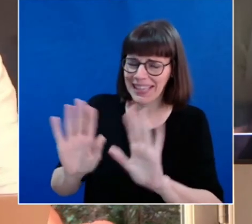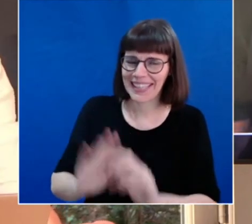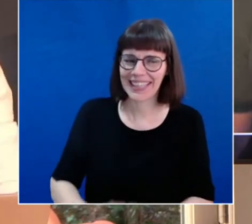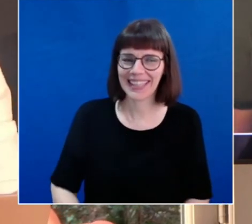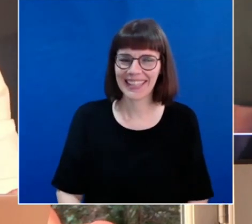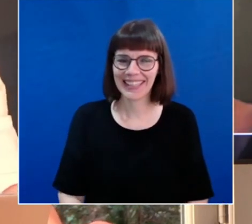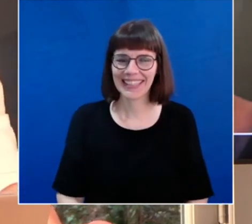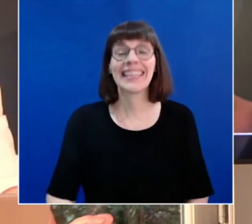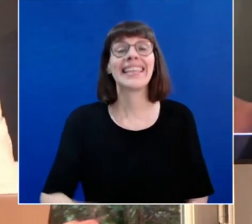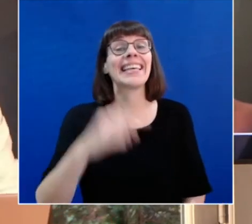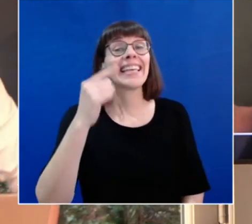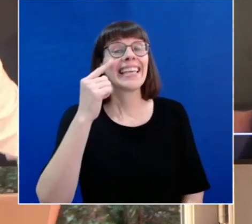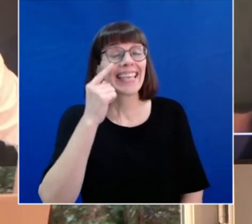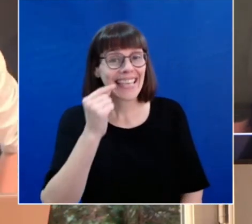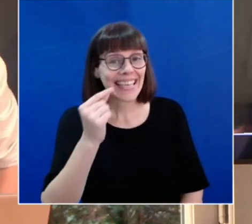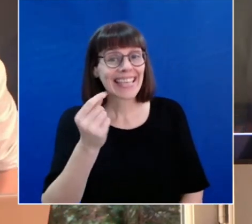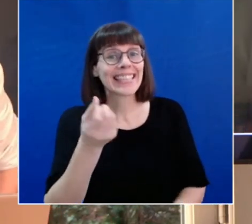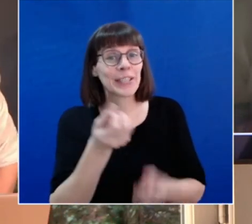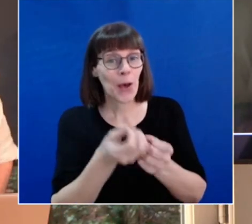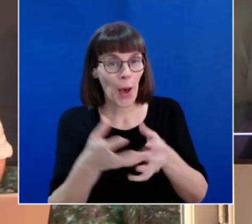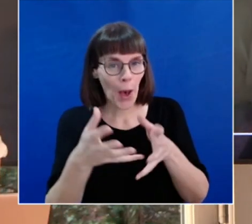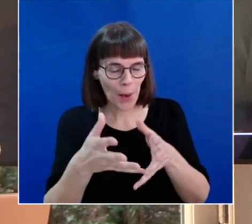GitHub.